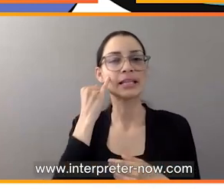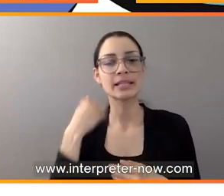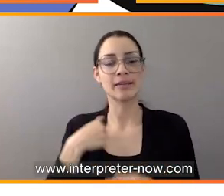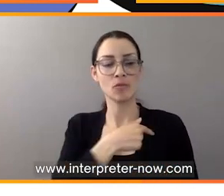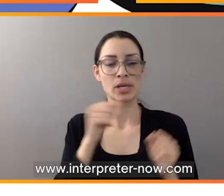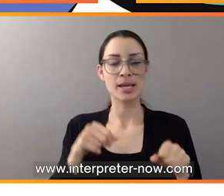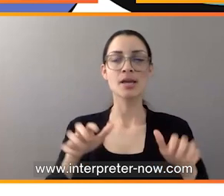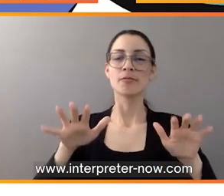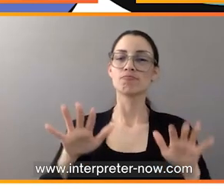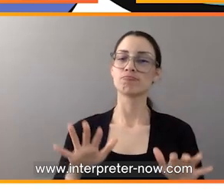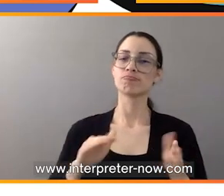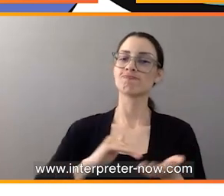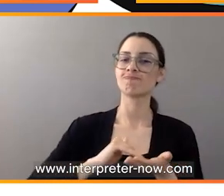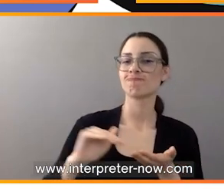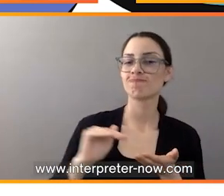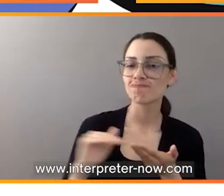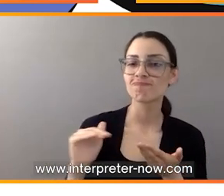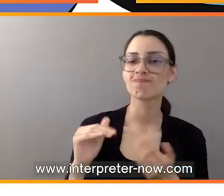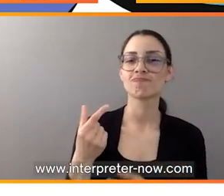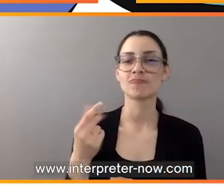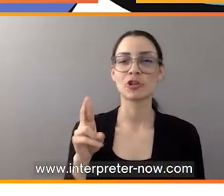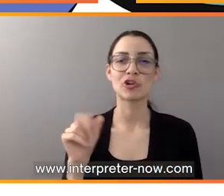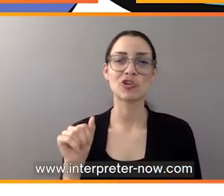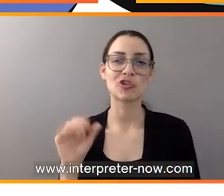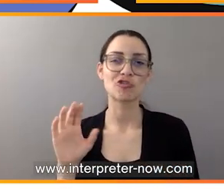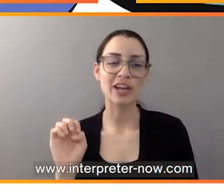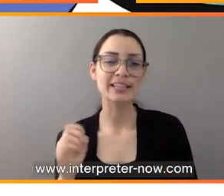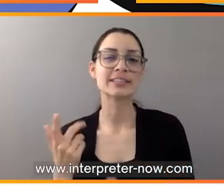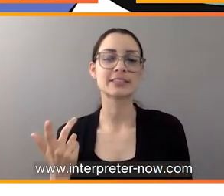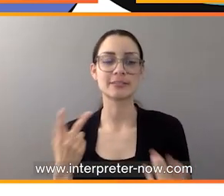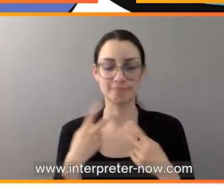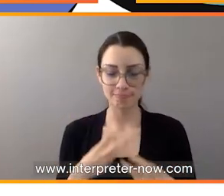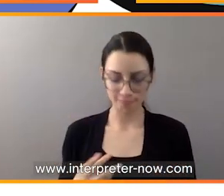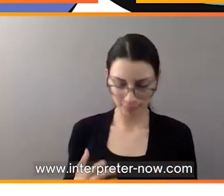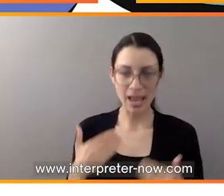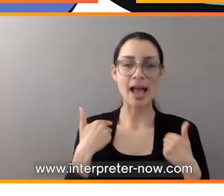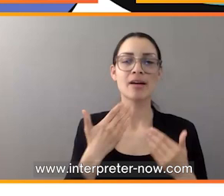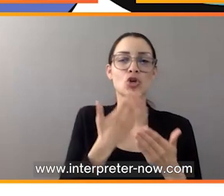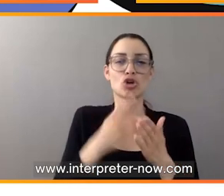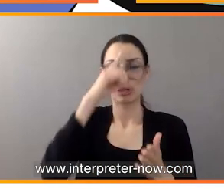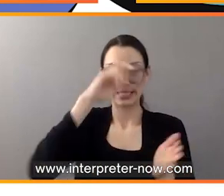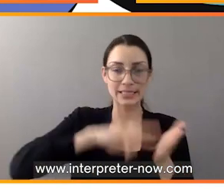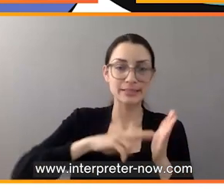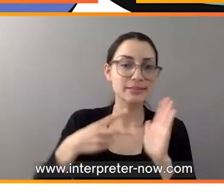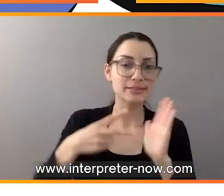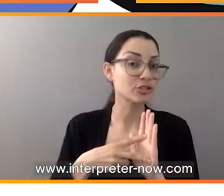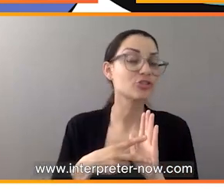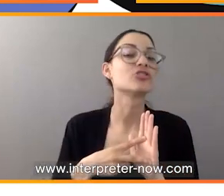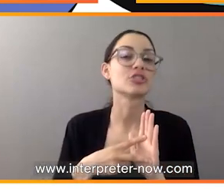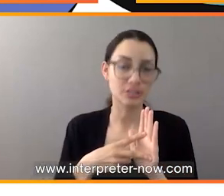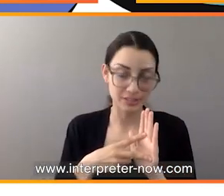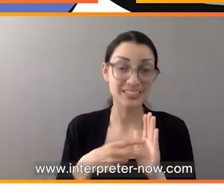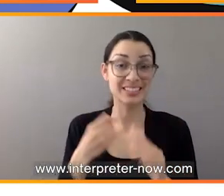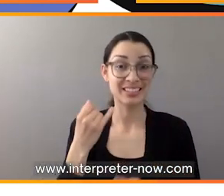know, like it's when you start from a place of good intentions, I guess that's what I'm saying, then you get much further